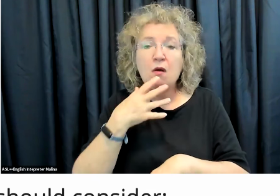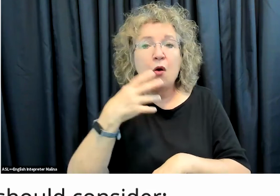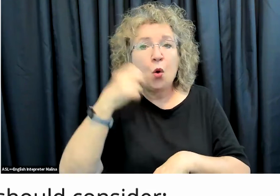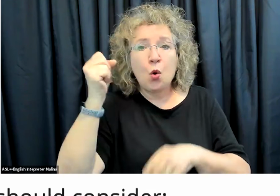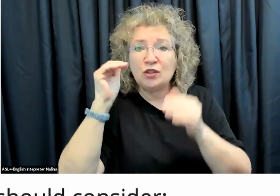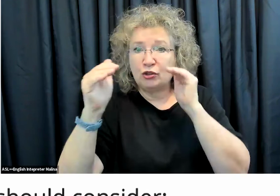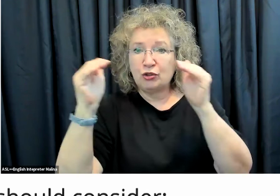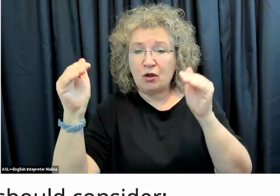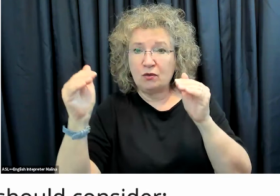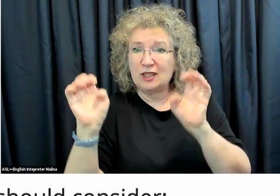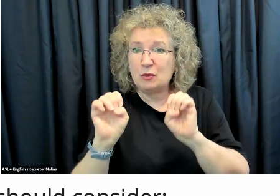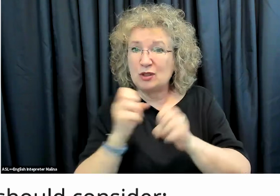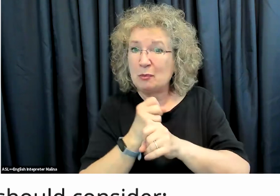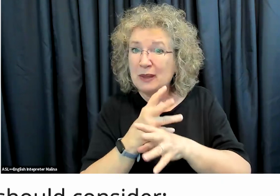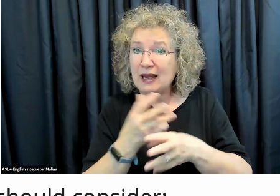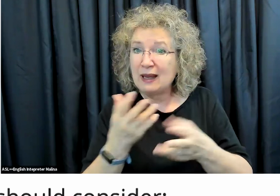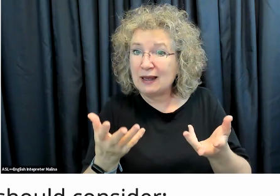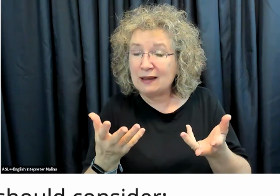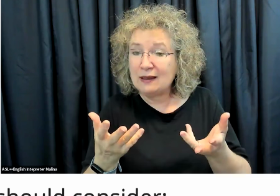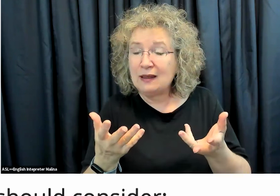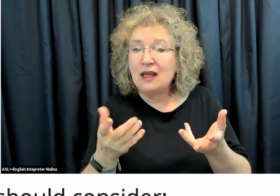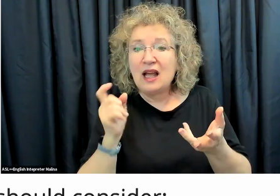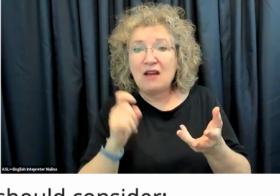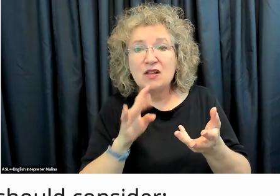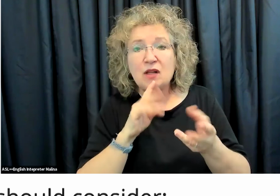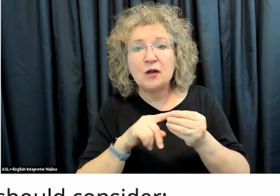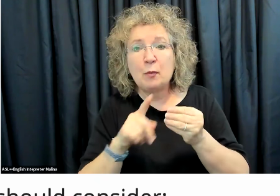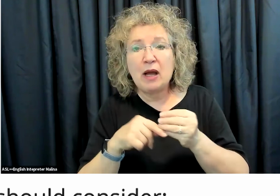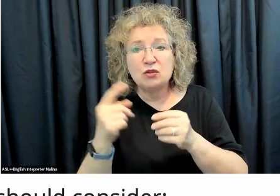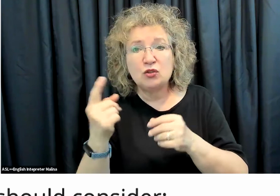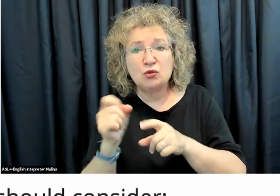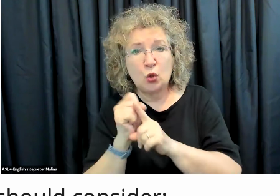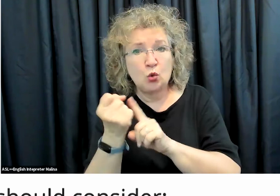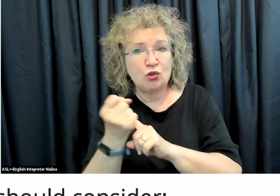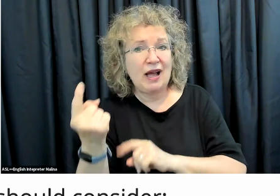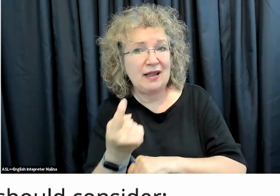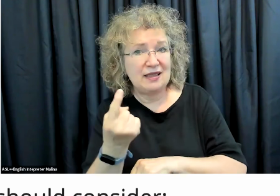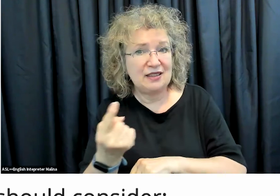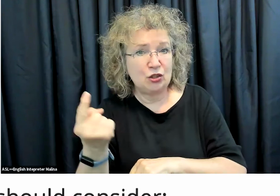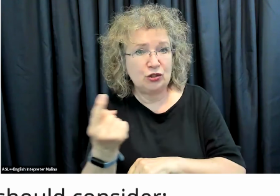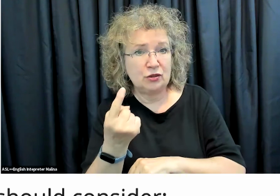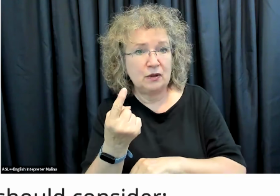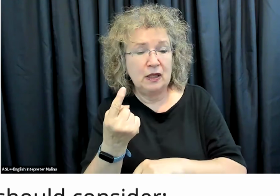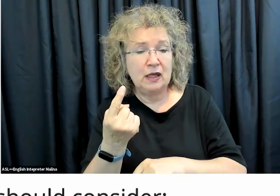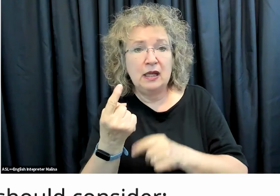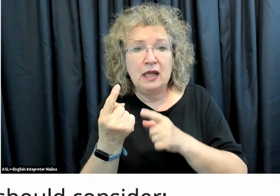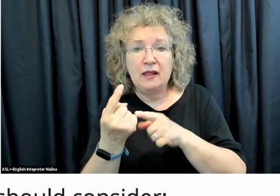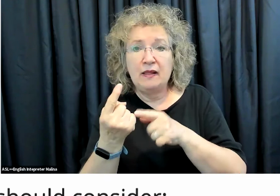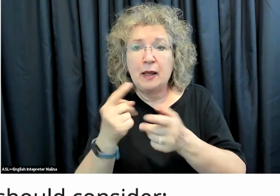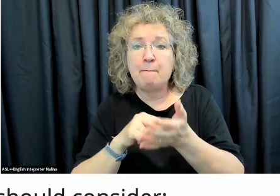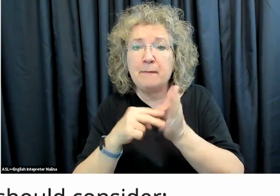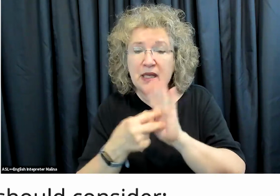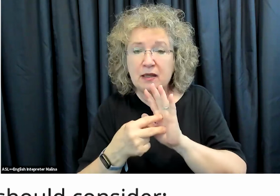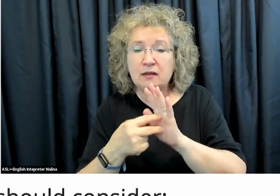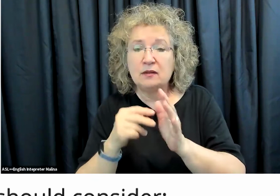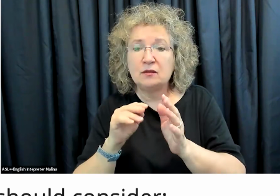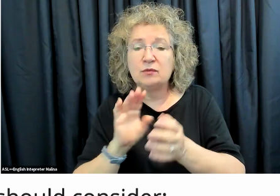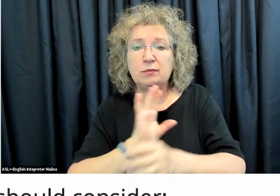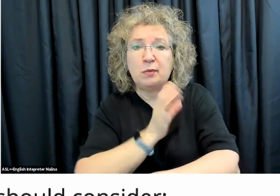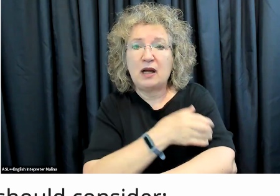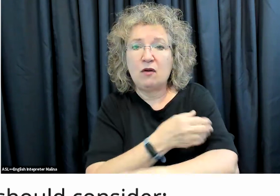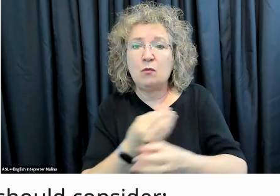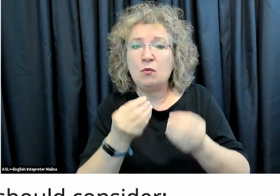social isolation through relational preparedness means weaving strong community bonds that support everyone. So to